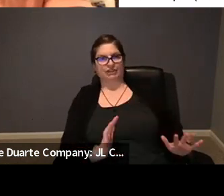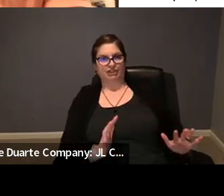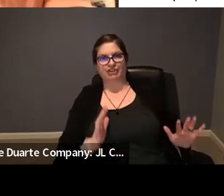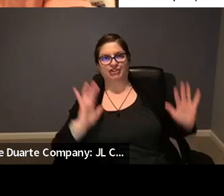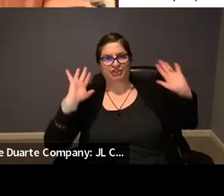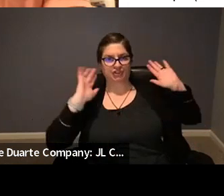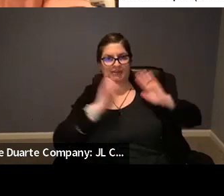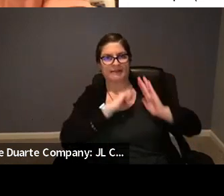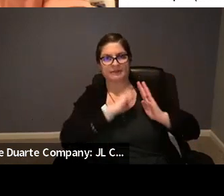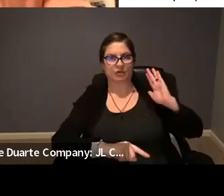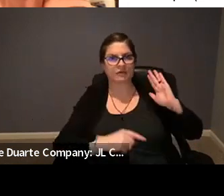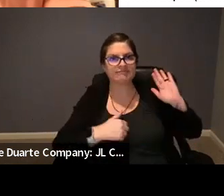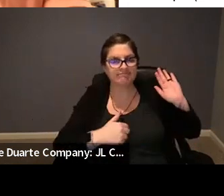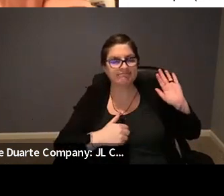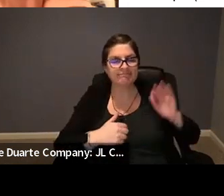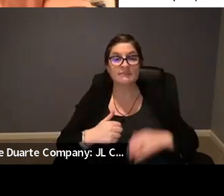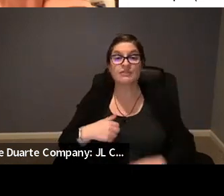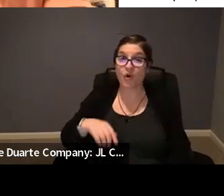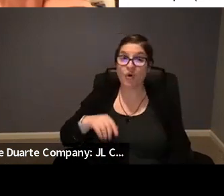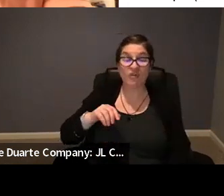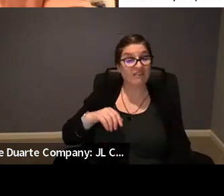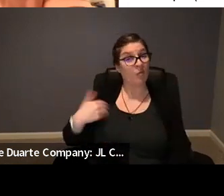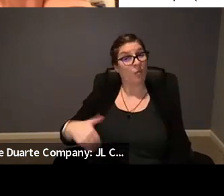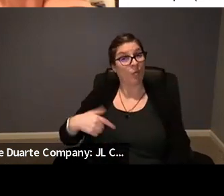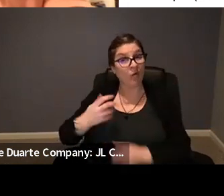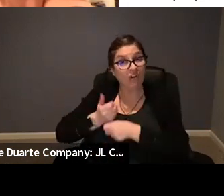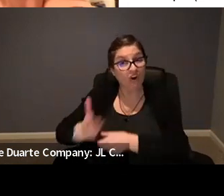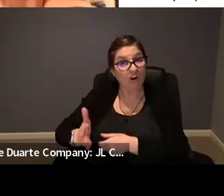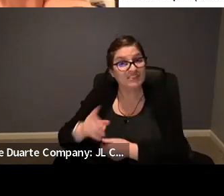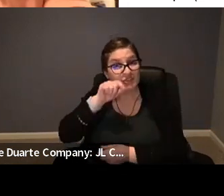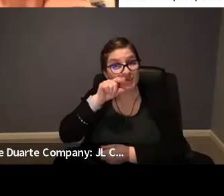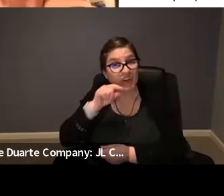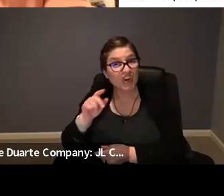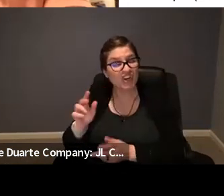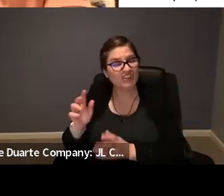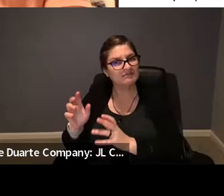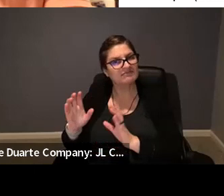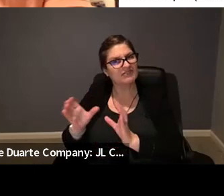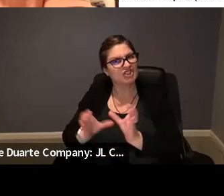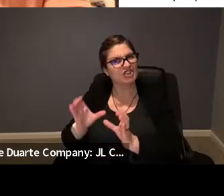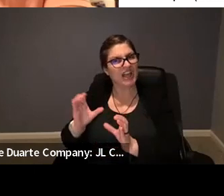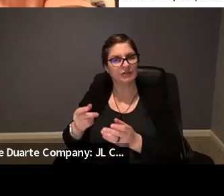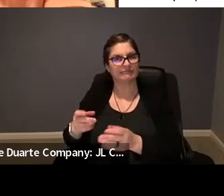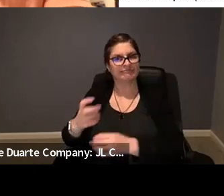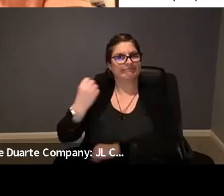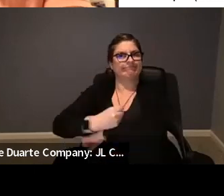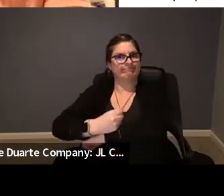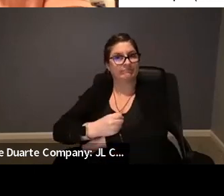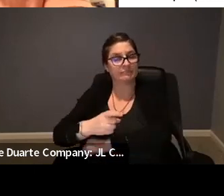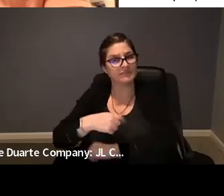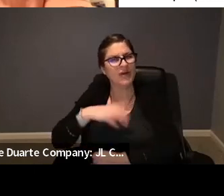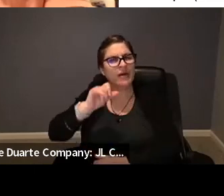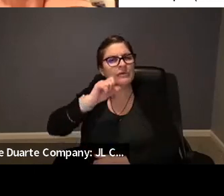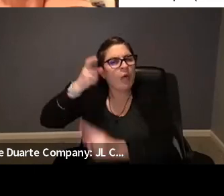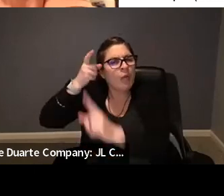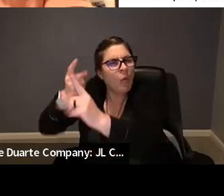it. We shut down his Twitter chat. You know, that was not the idea, but it really said a lot that